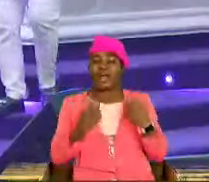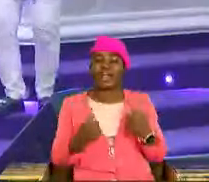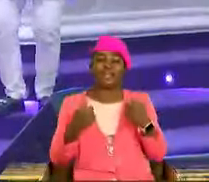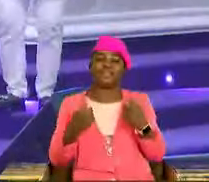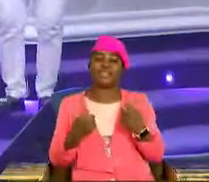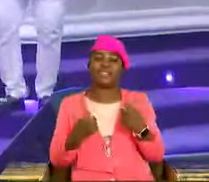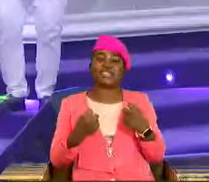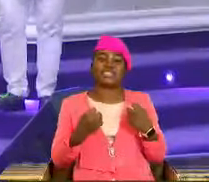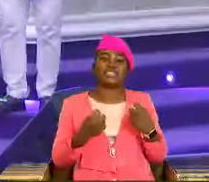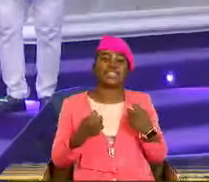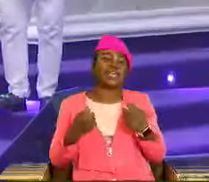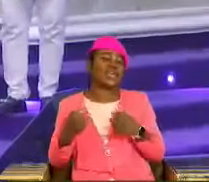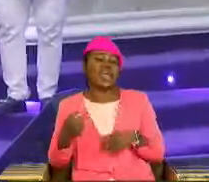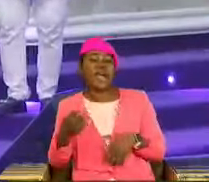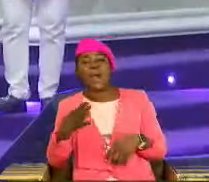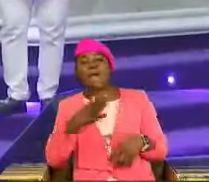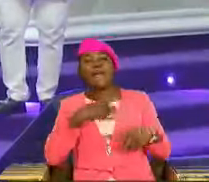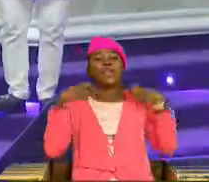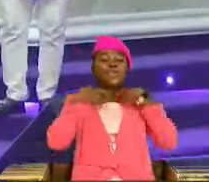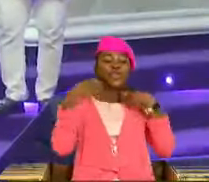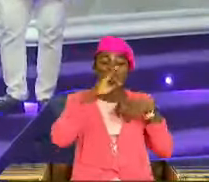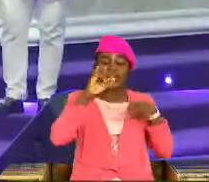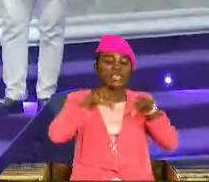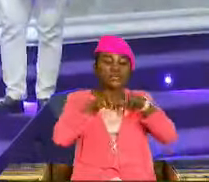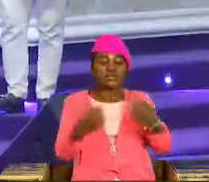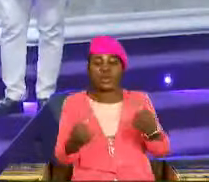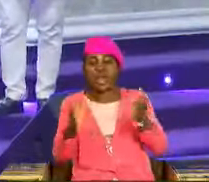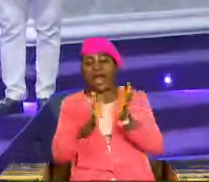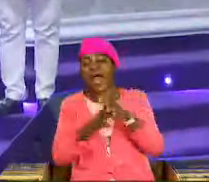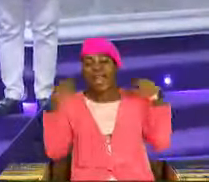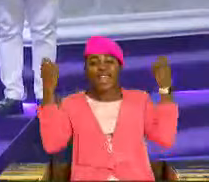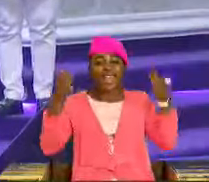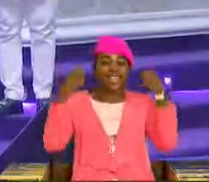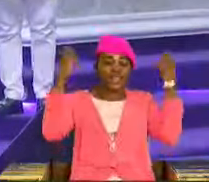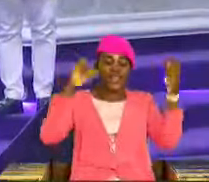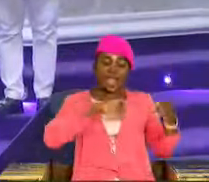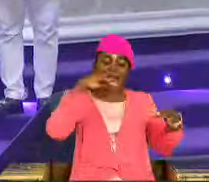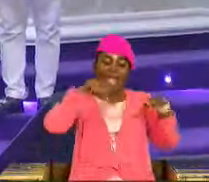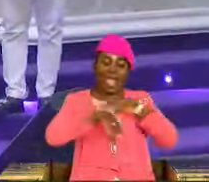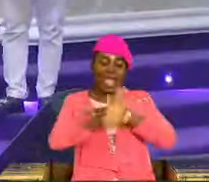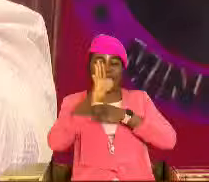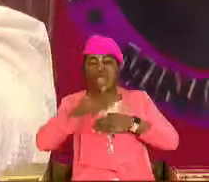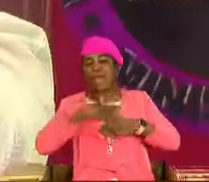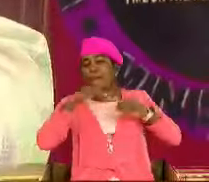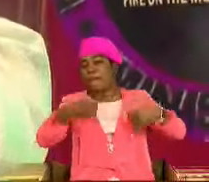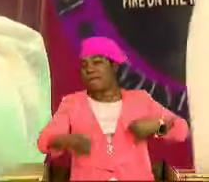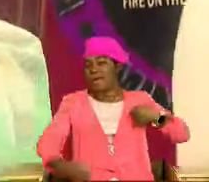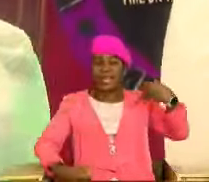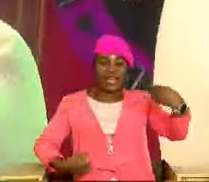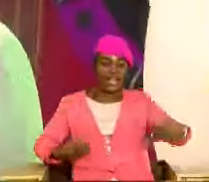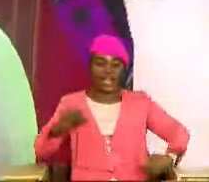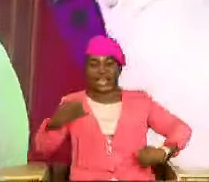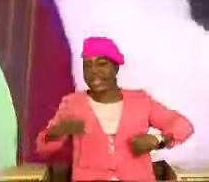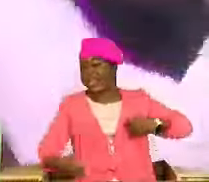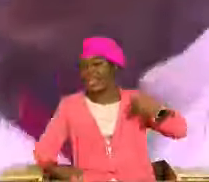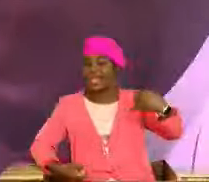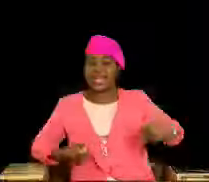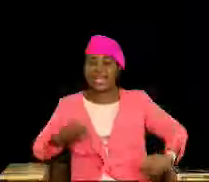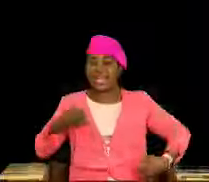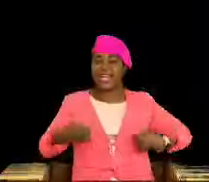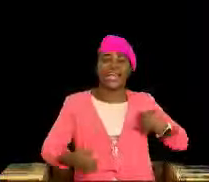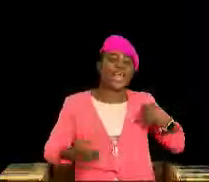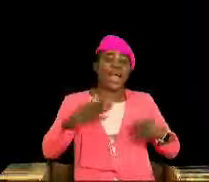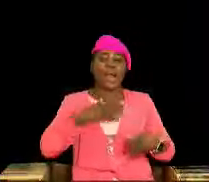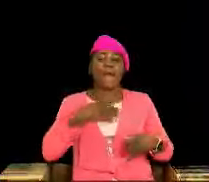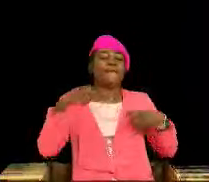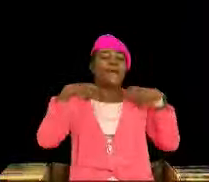my chain don't break Hallelujah I don't enter my Jo CH break Hallelujah my CH